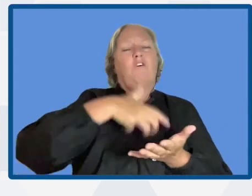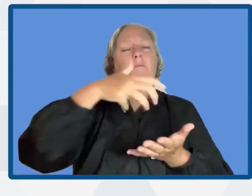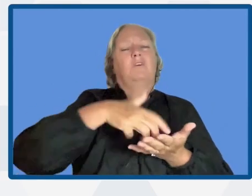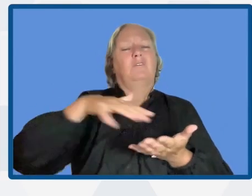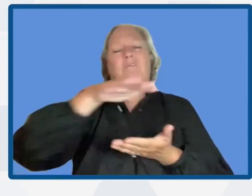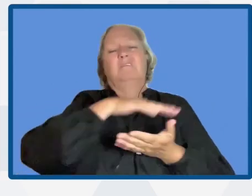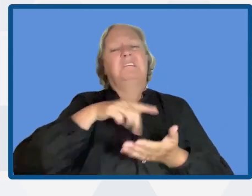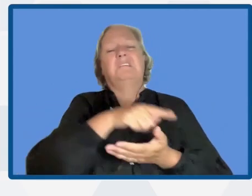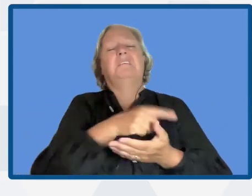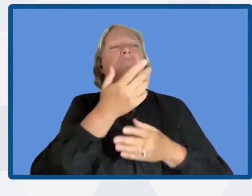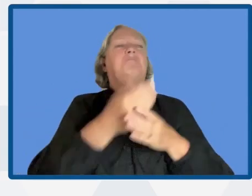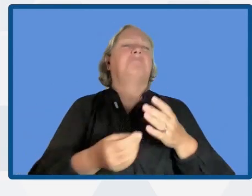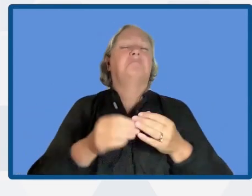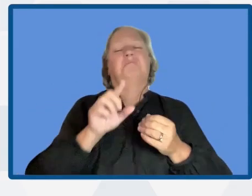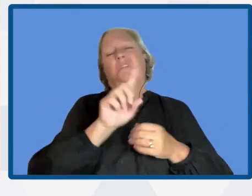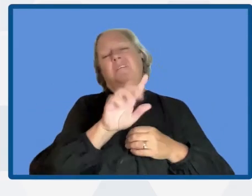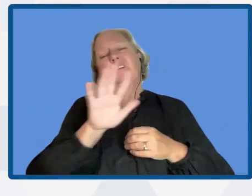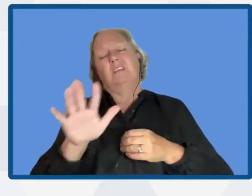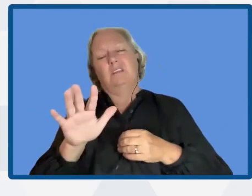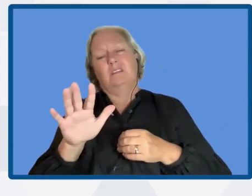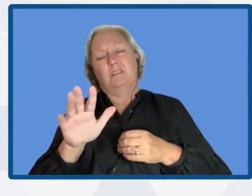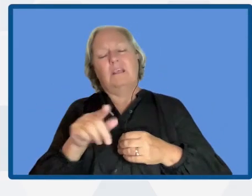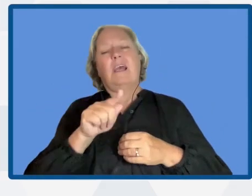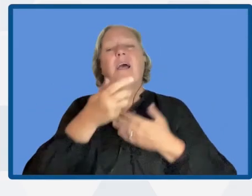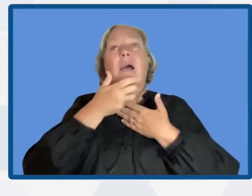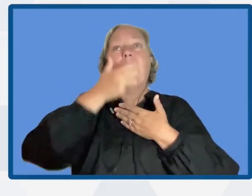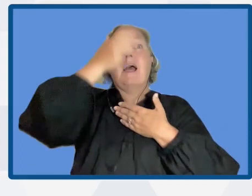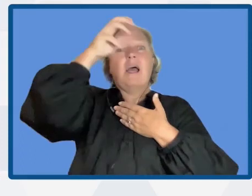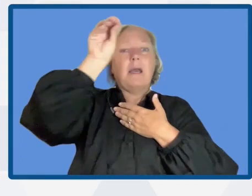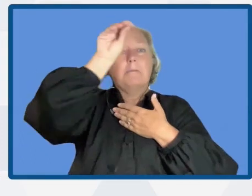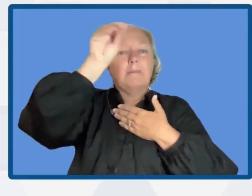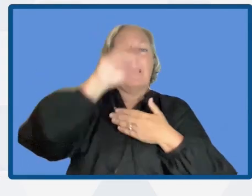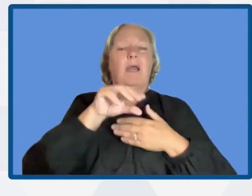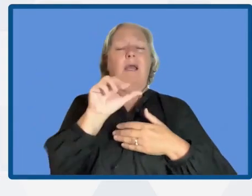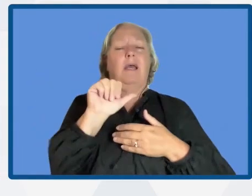least 15 alpaca animals per family.